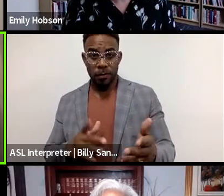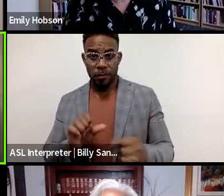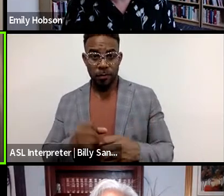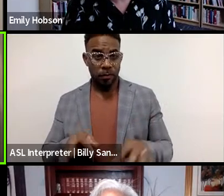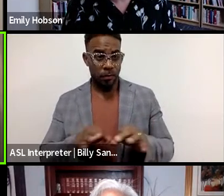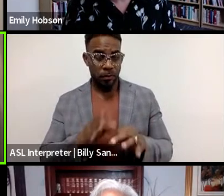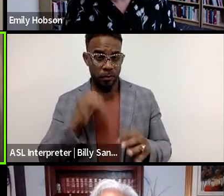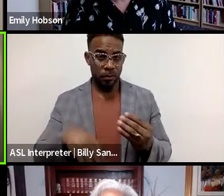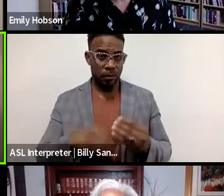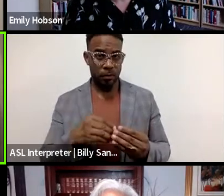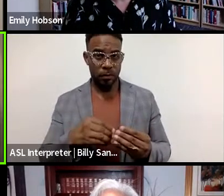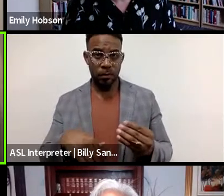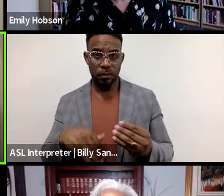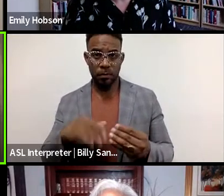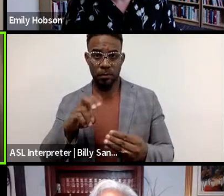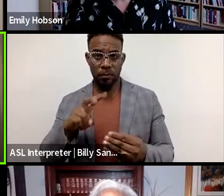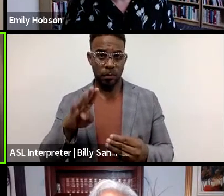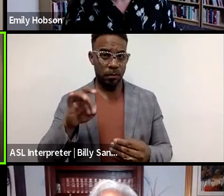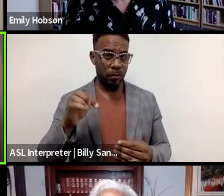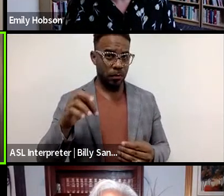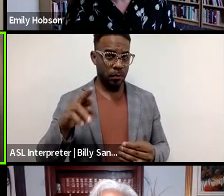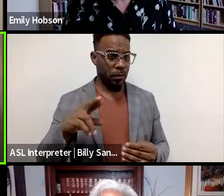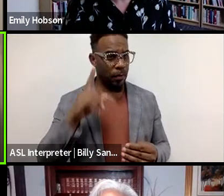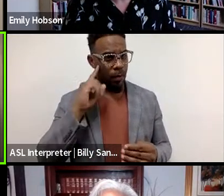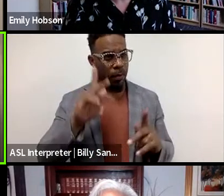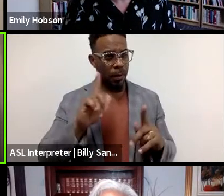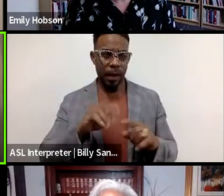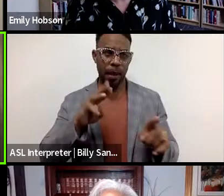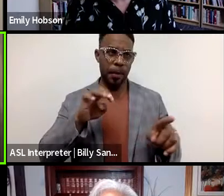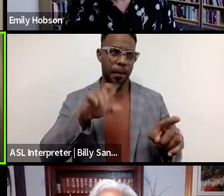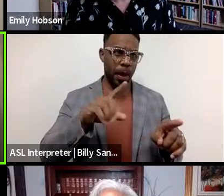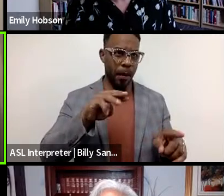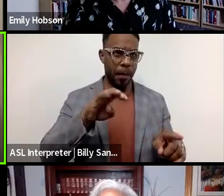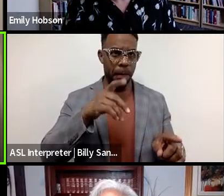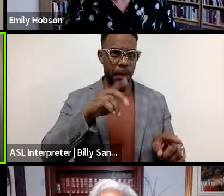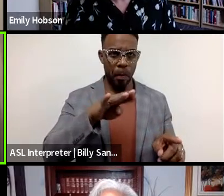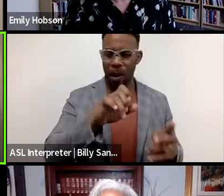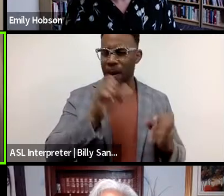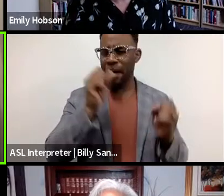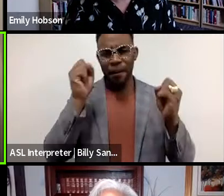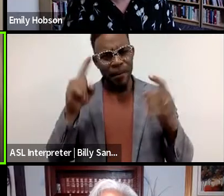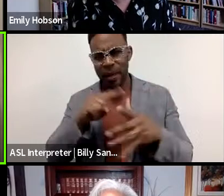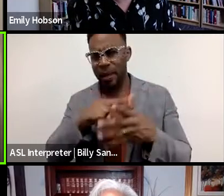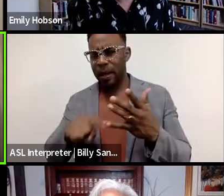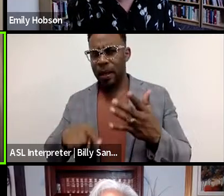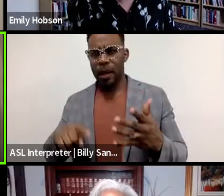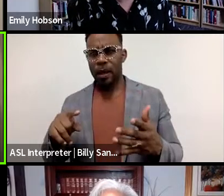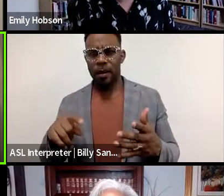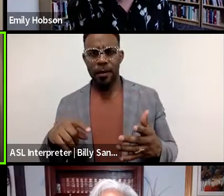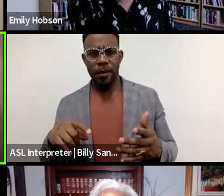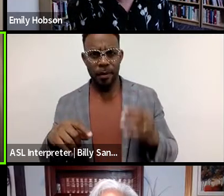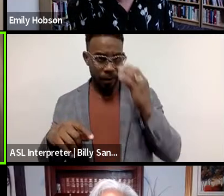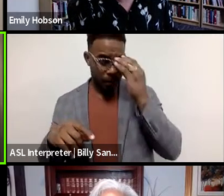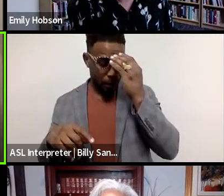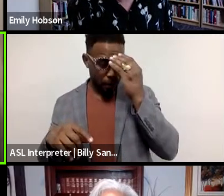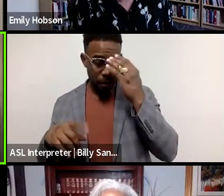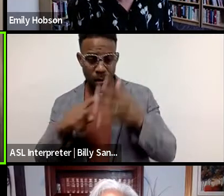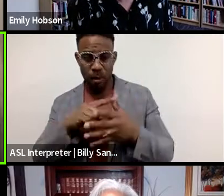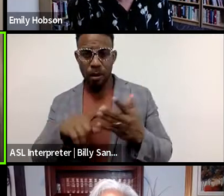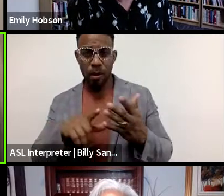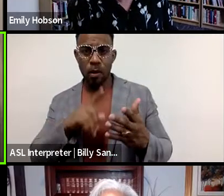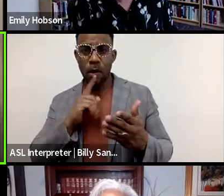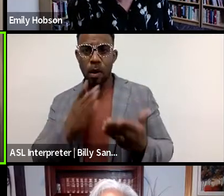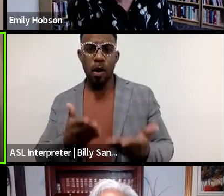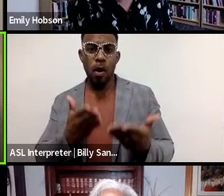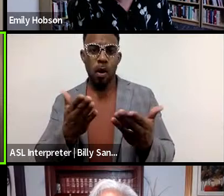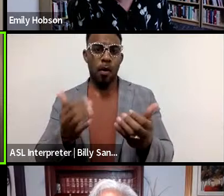to add, you know, in addition to Reverend Barber, I think that people like Michael McBride, I mean, many of those who are